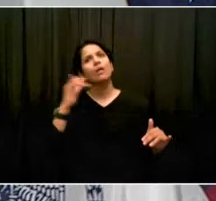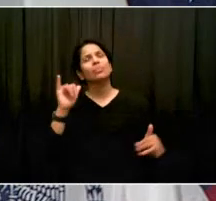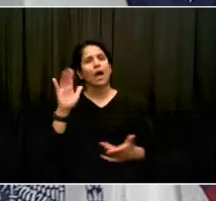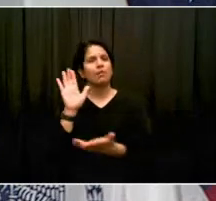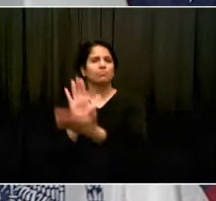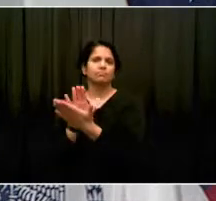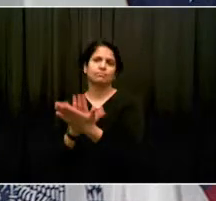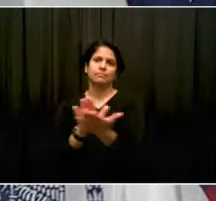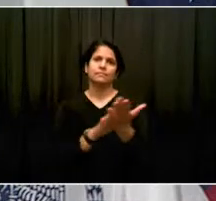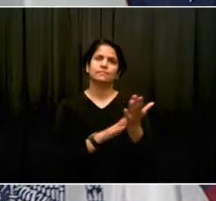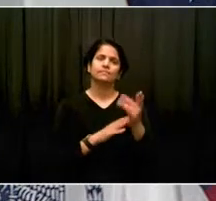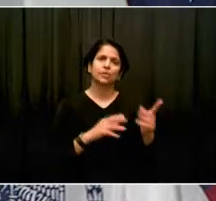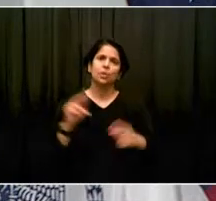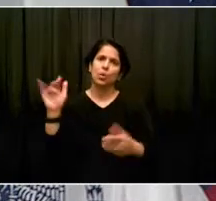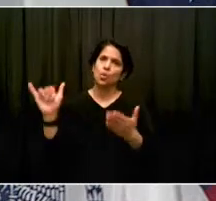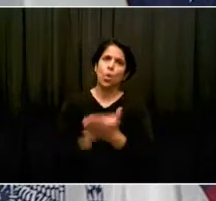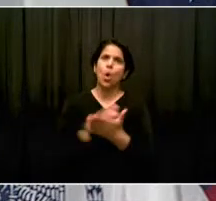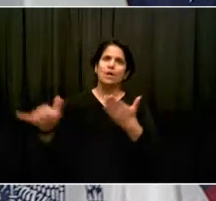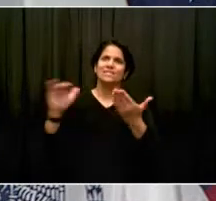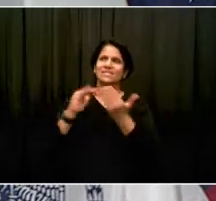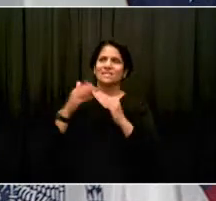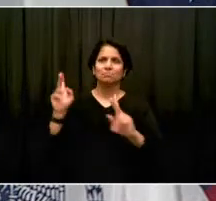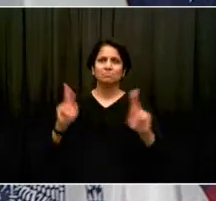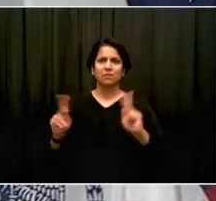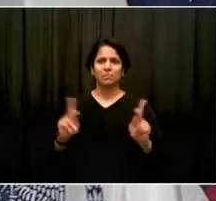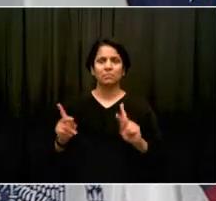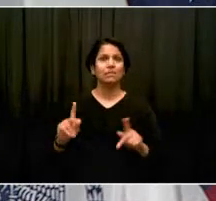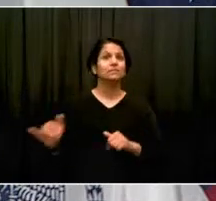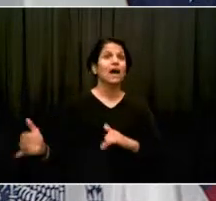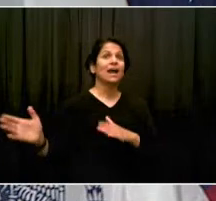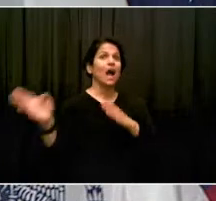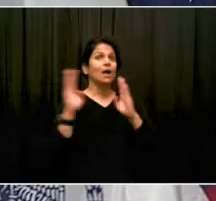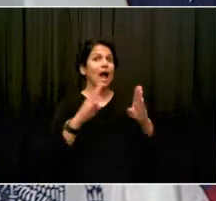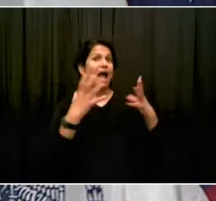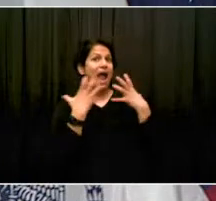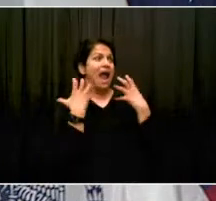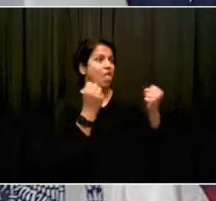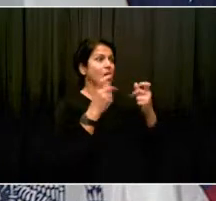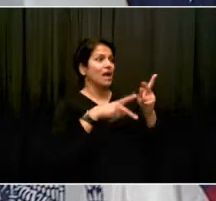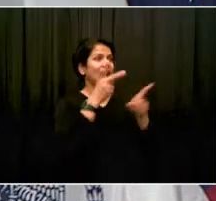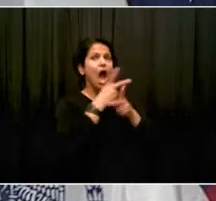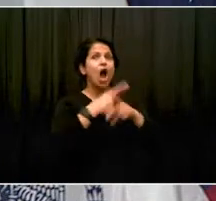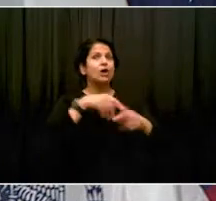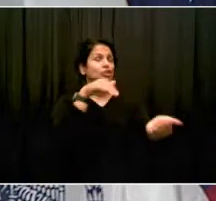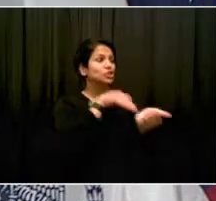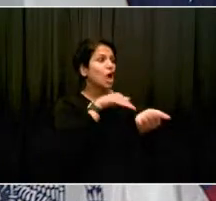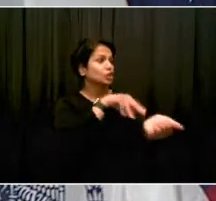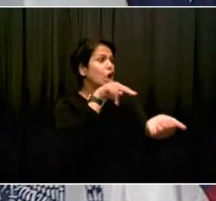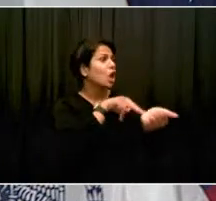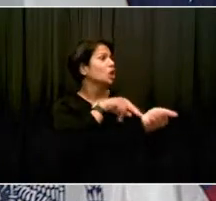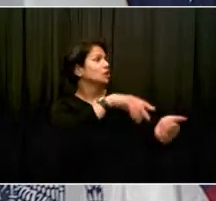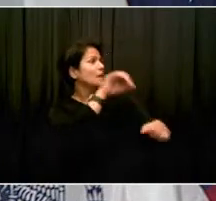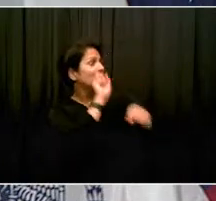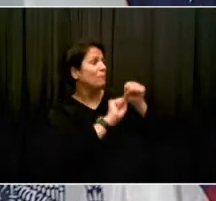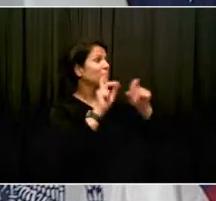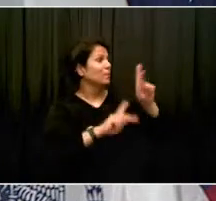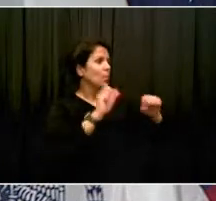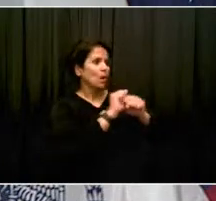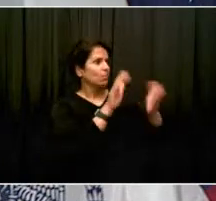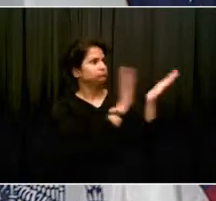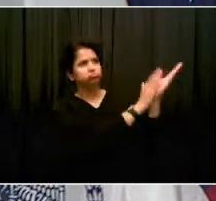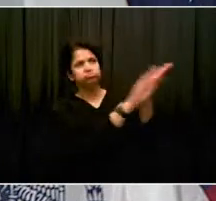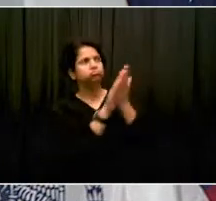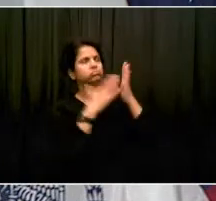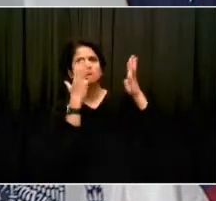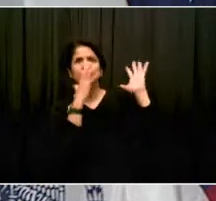vaccination centers. I mean, there's something working here. But we've always said to people, keep doing what you're doing through June. And I think that's